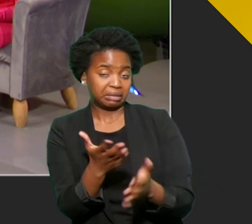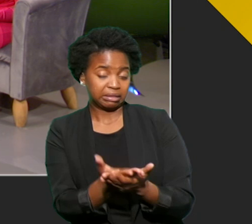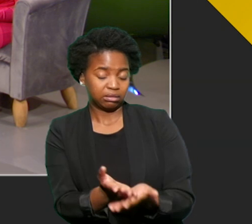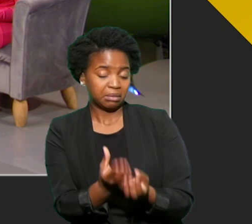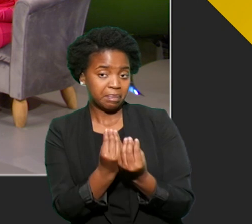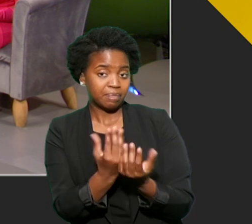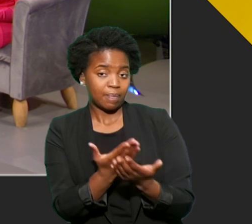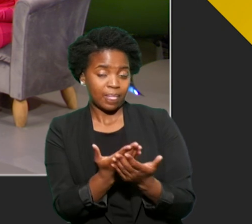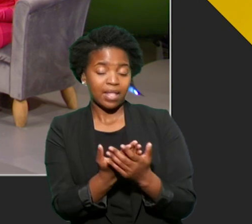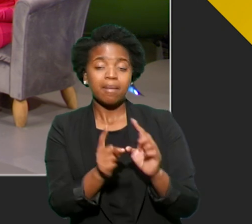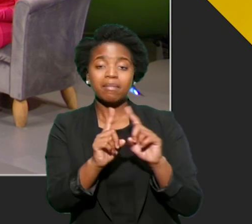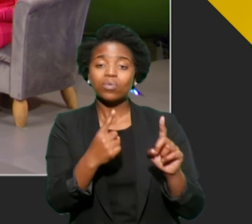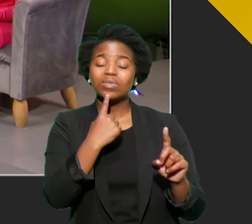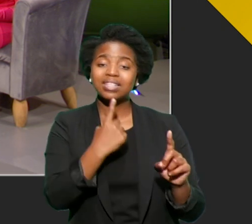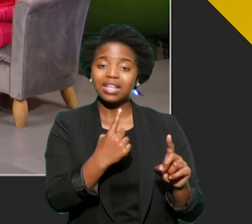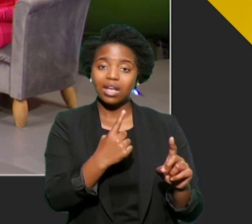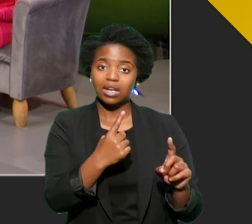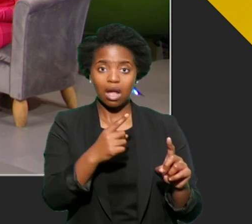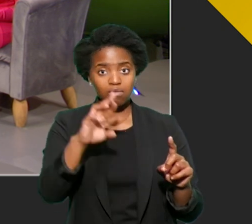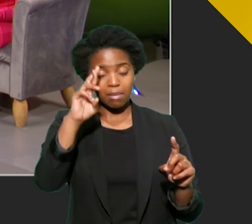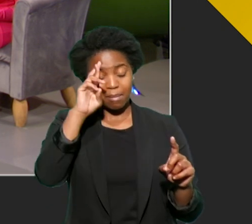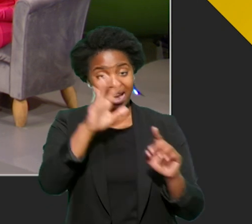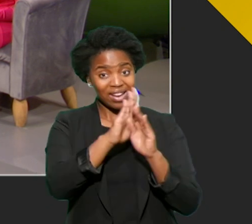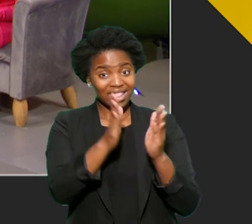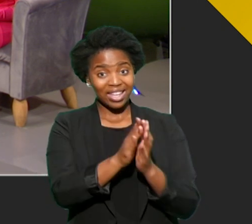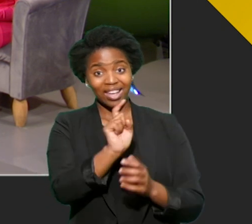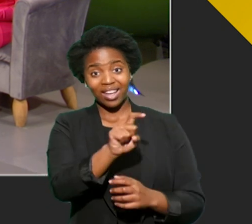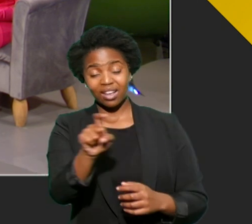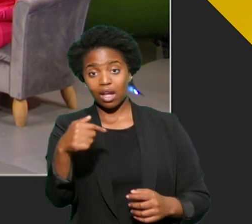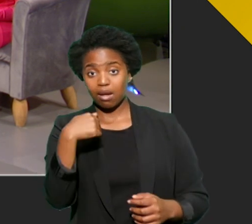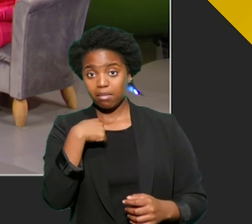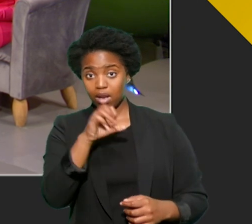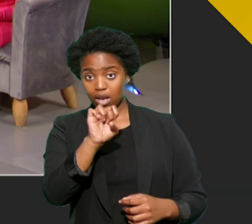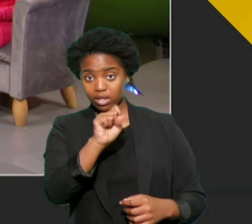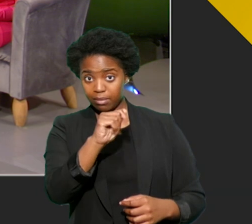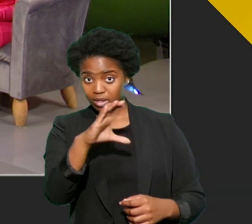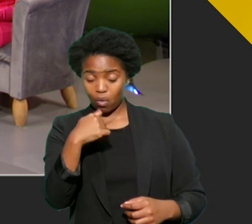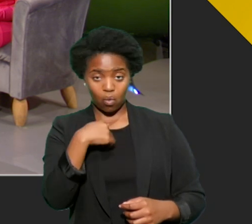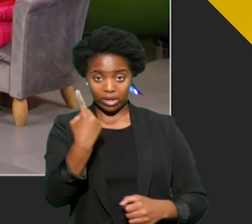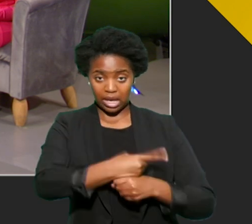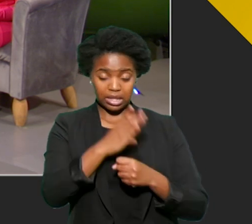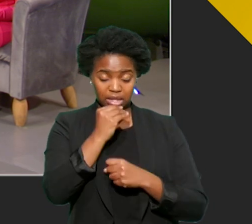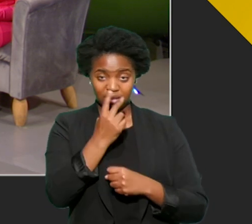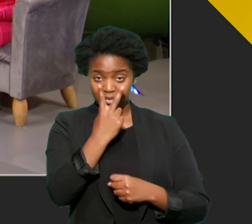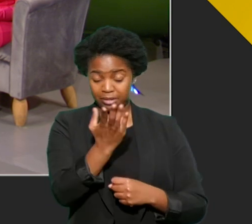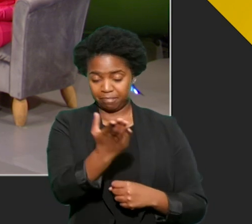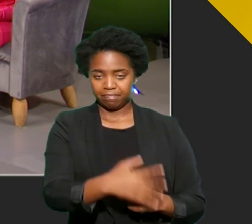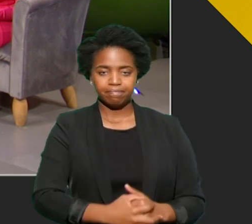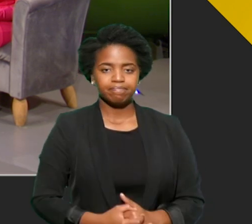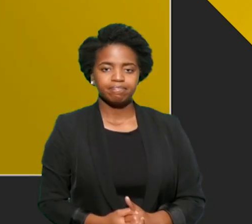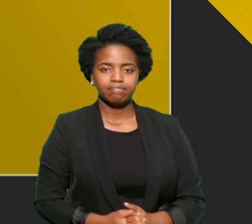want to say, these views do not represent the SABC, or do they represent Daily Thetha? Have a look what he had to